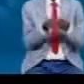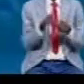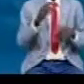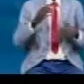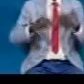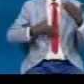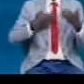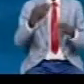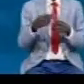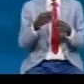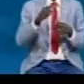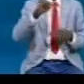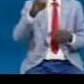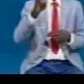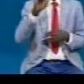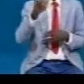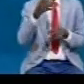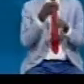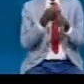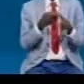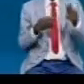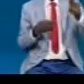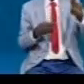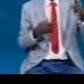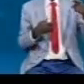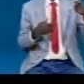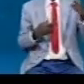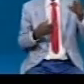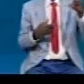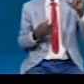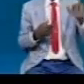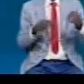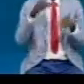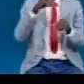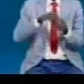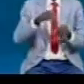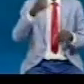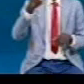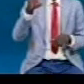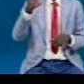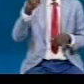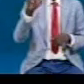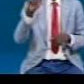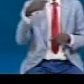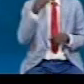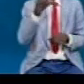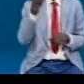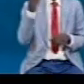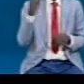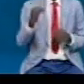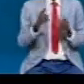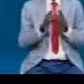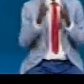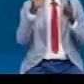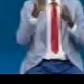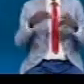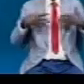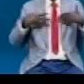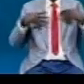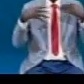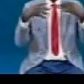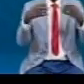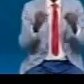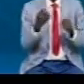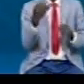in Ugeli Delta State, who was healed miraculously of 35